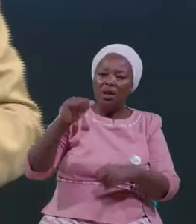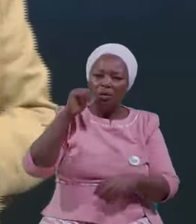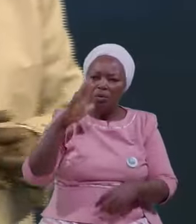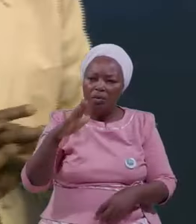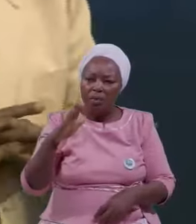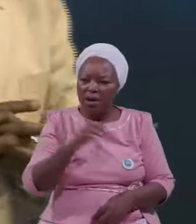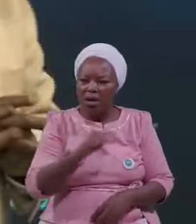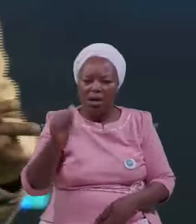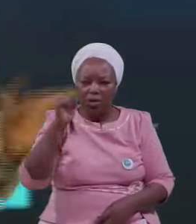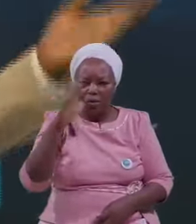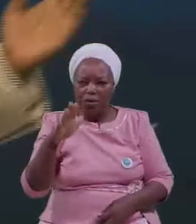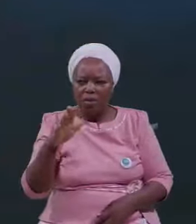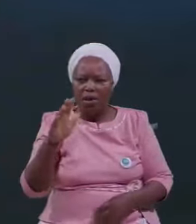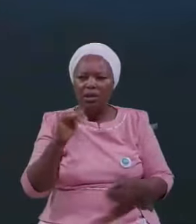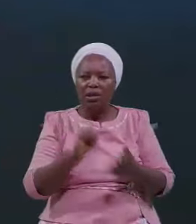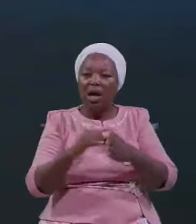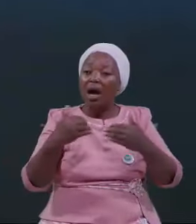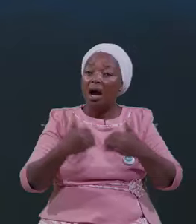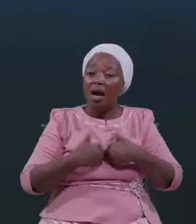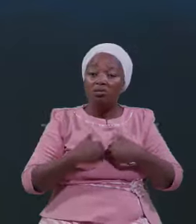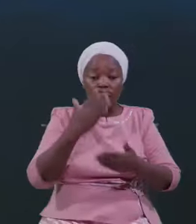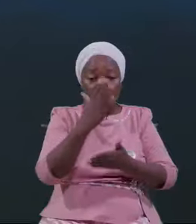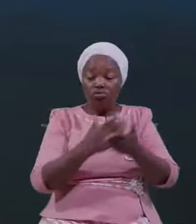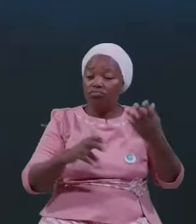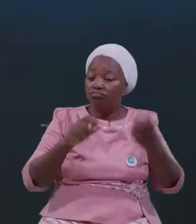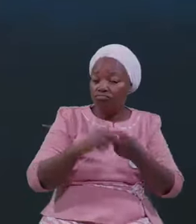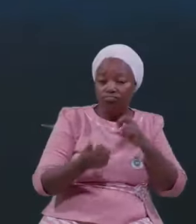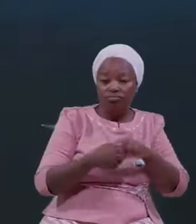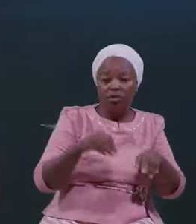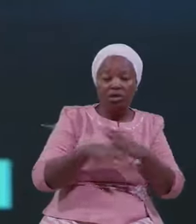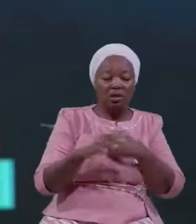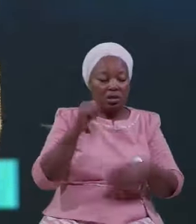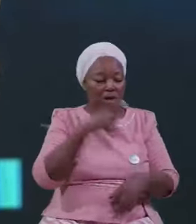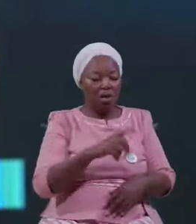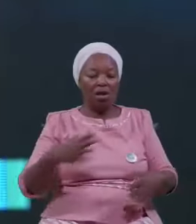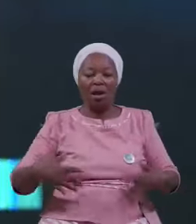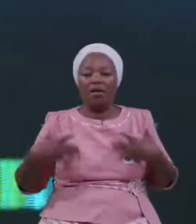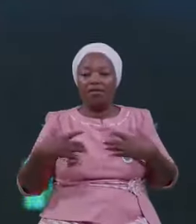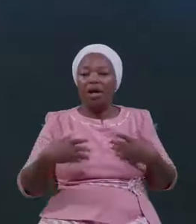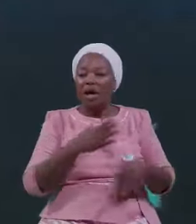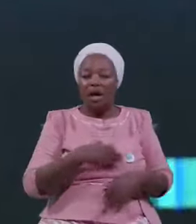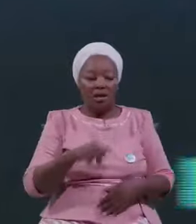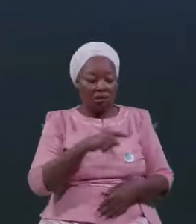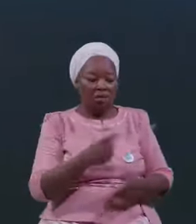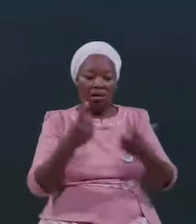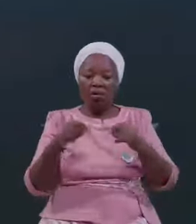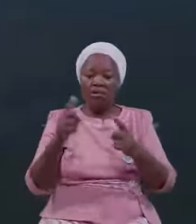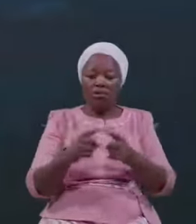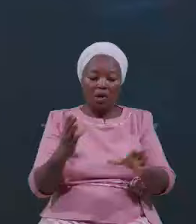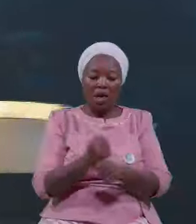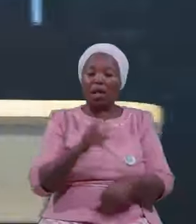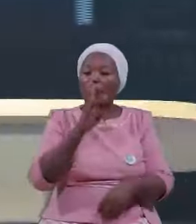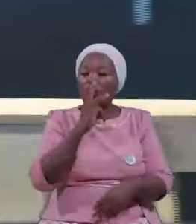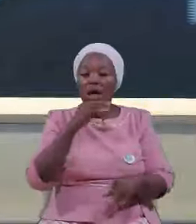A woman that had some challenges in her life. And she came to draw water at the